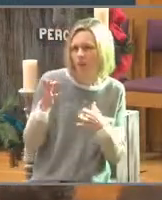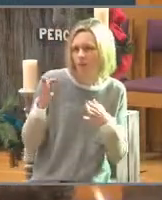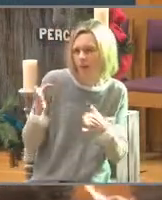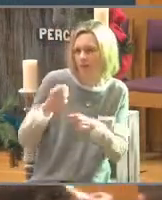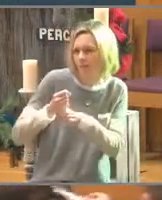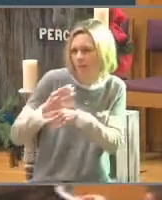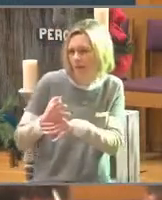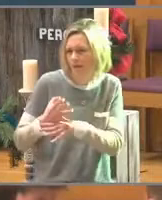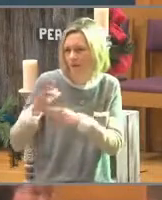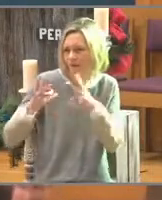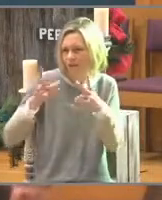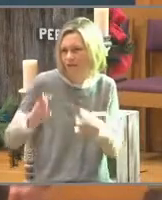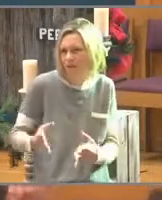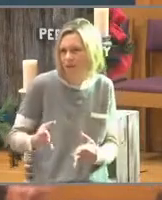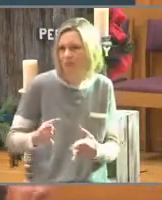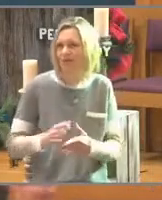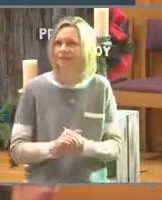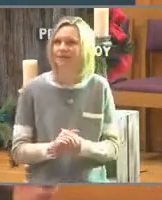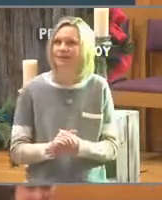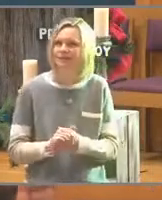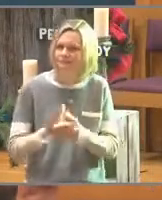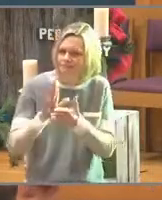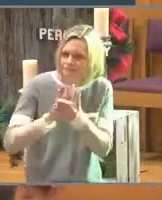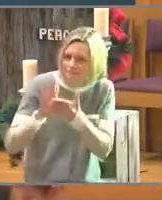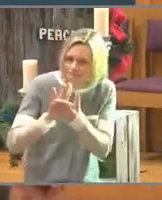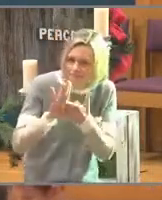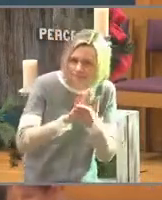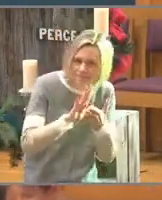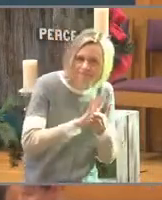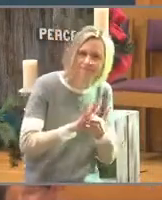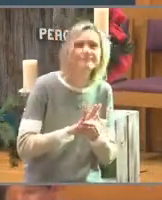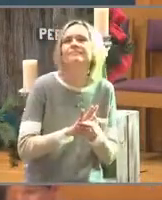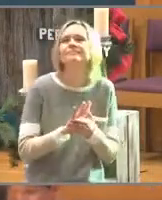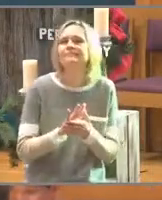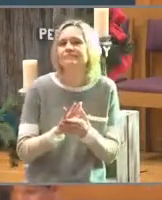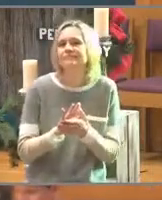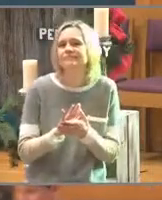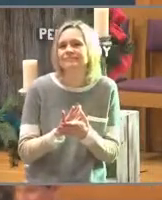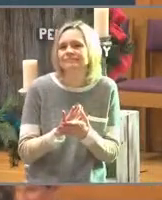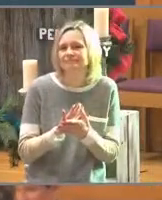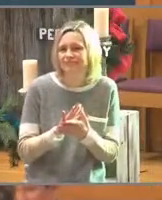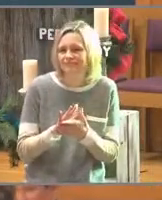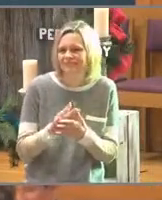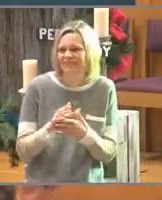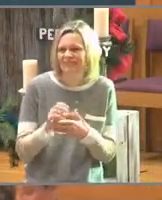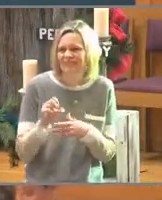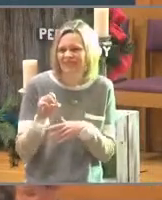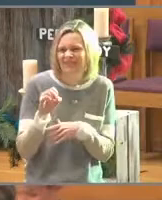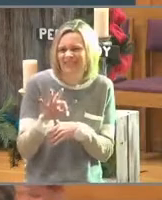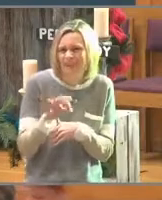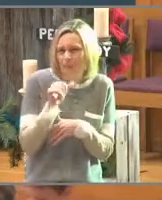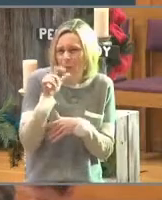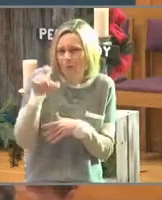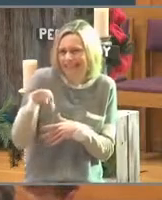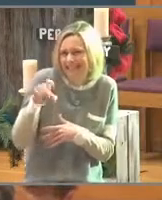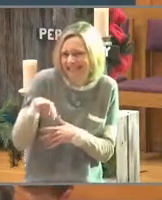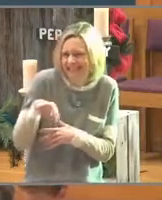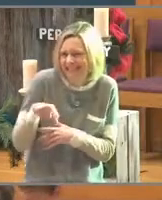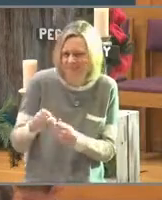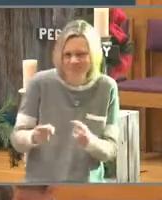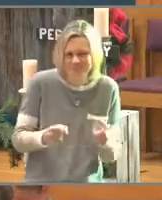for visitors, is we do a little bit of cleaning and preparation. We get rid of the stuff that maybe we don't need, right, and make